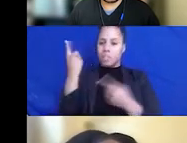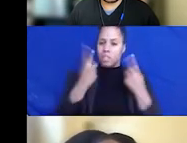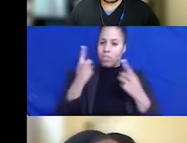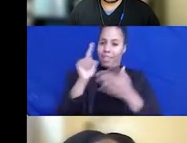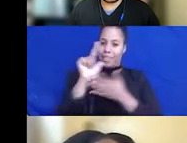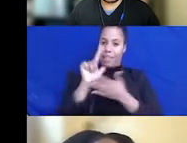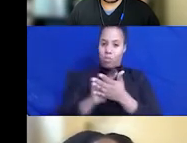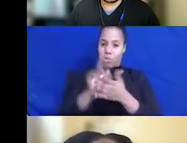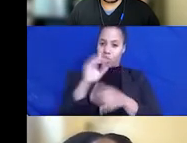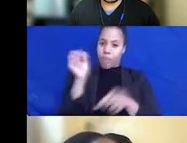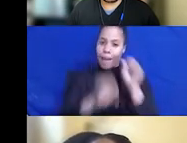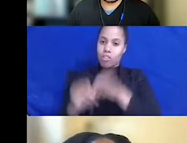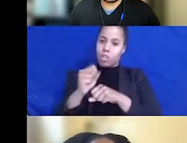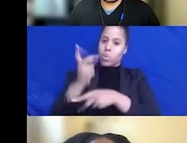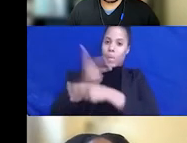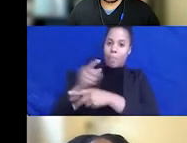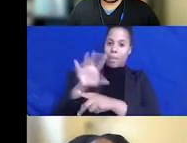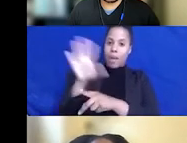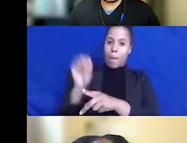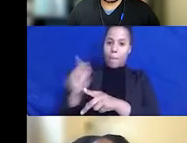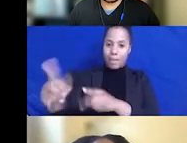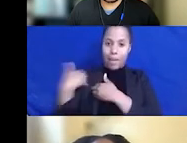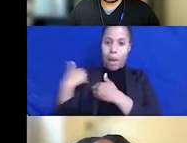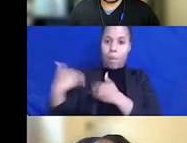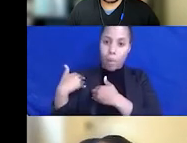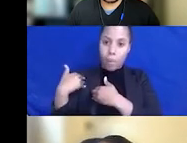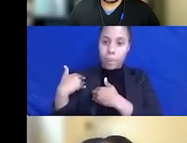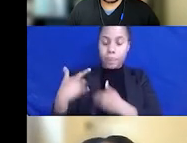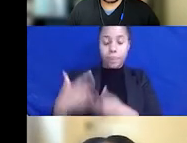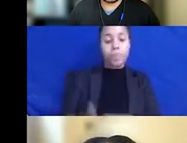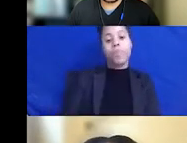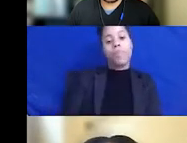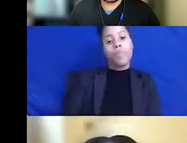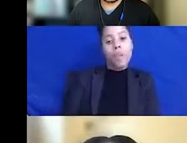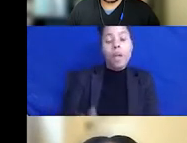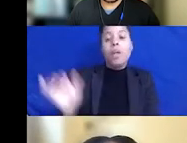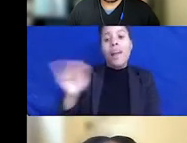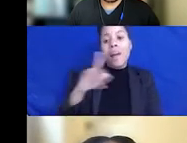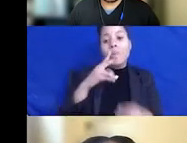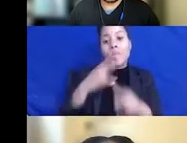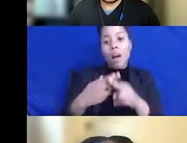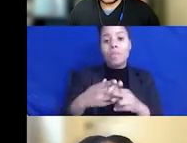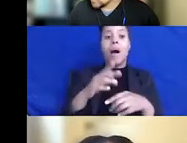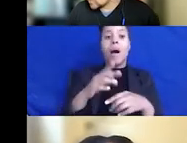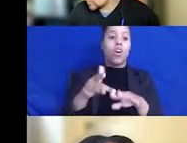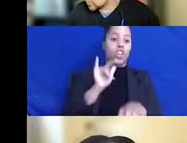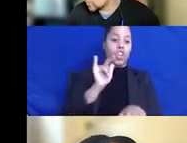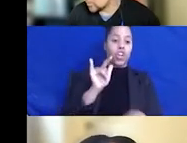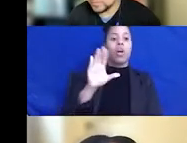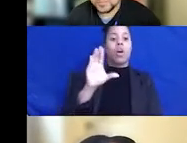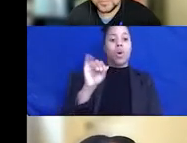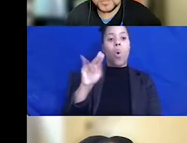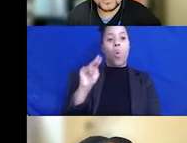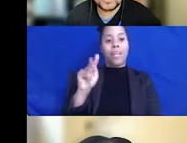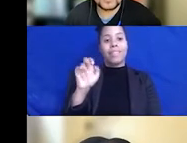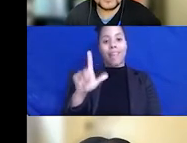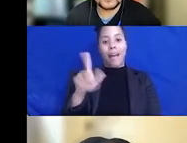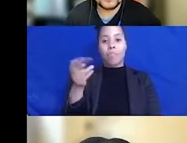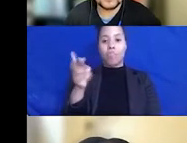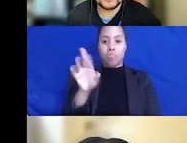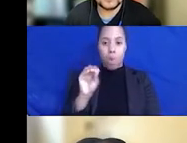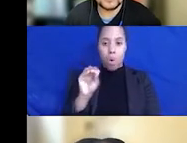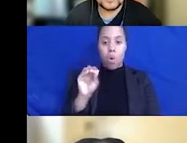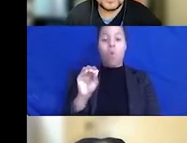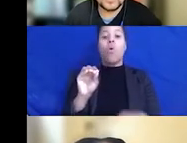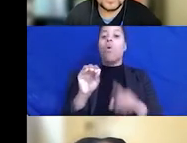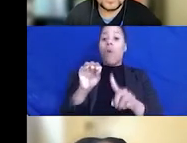accountable. So, you know, as we talked about earlier, COINTELPRO was exposed by a break-in by anti-war